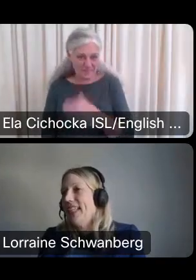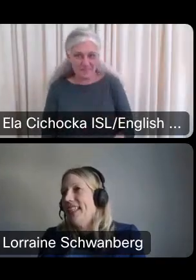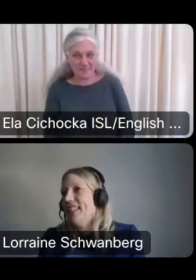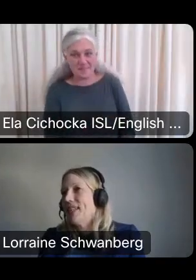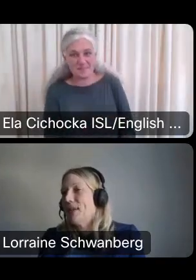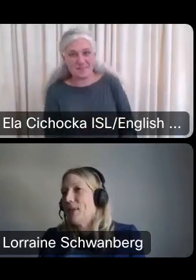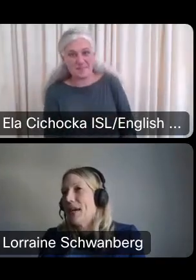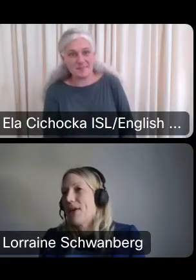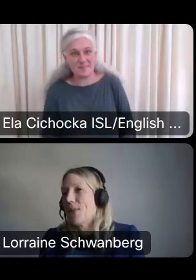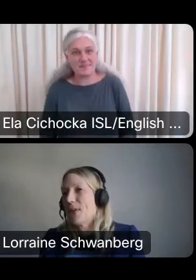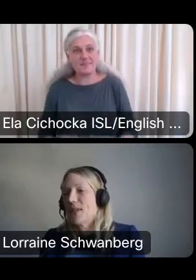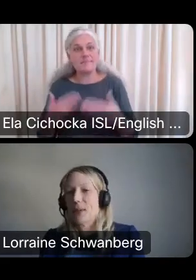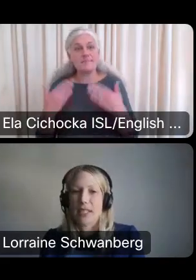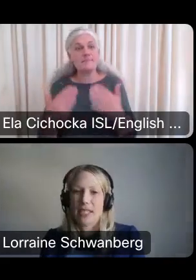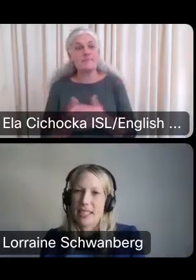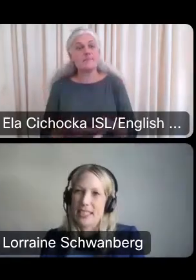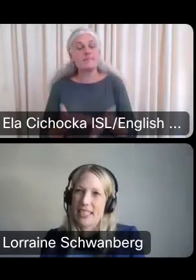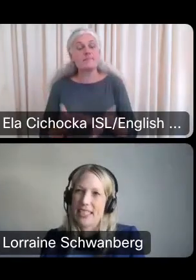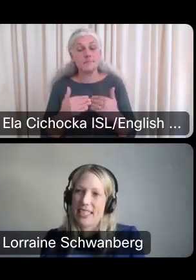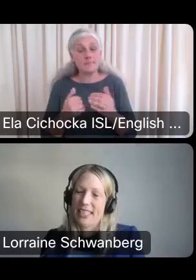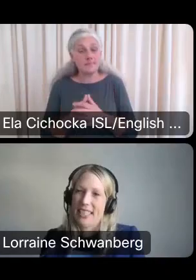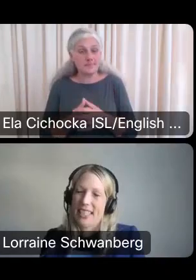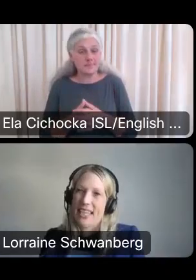Okay, so now more to the